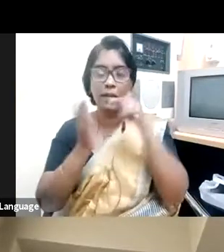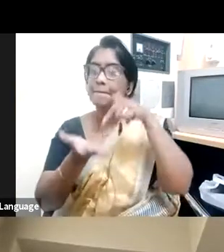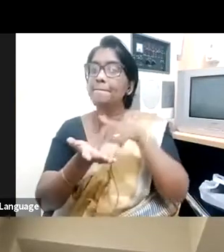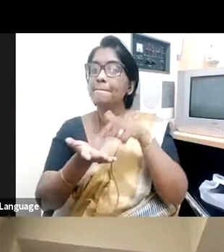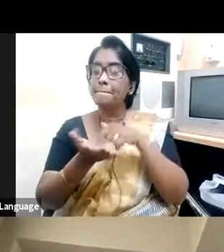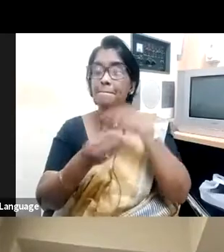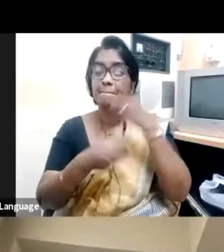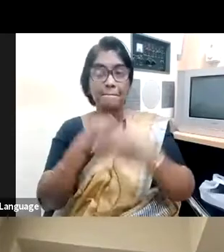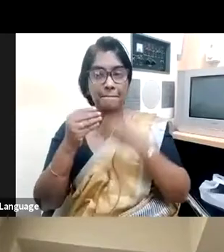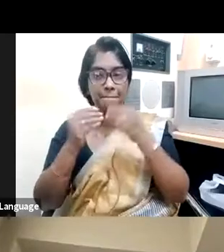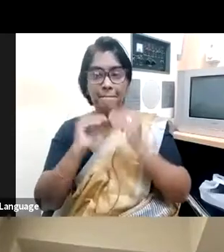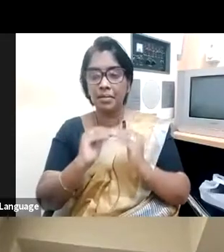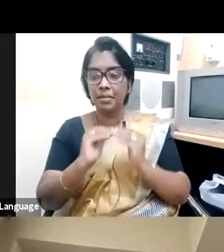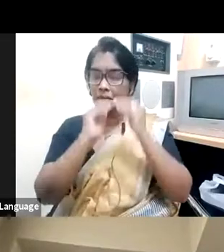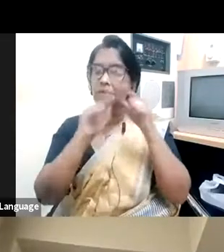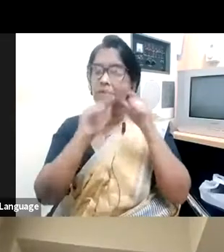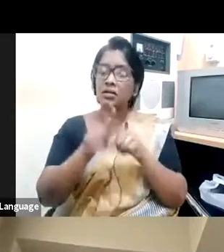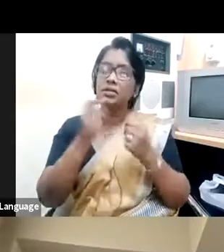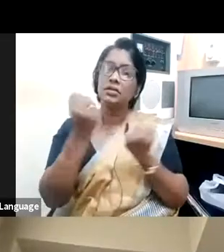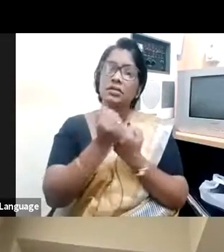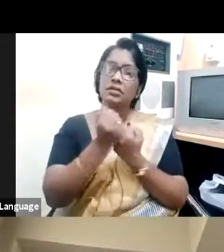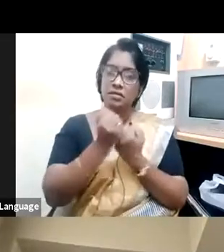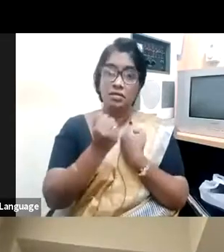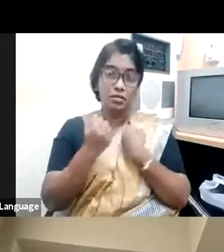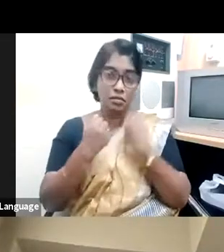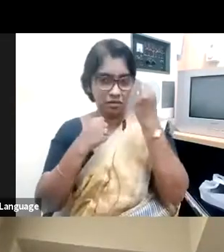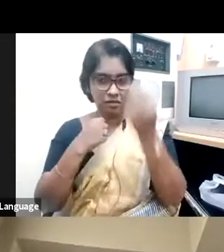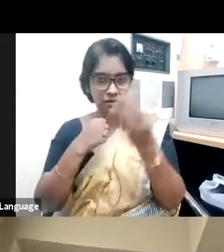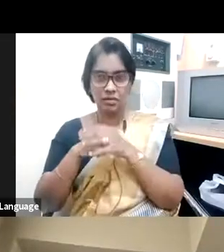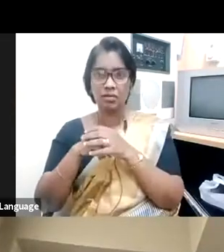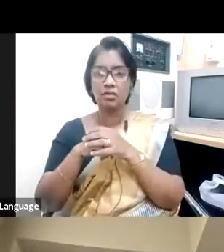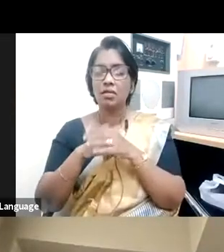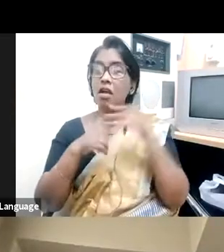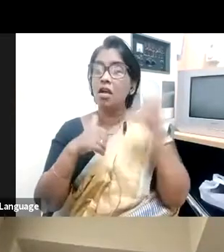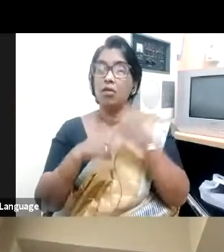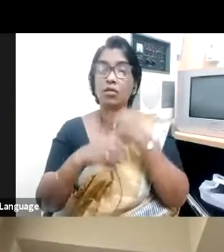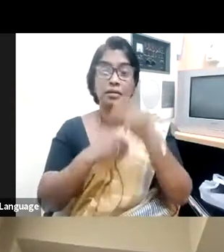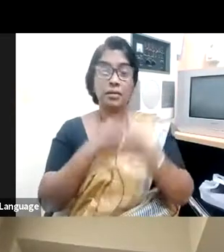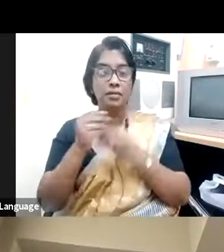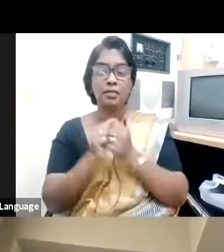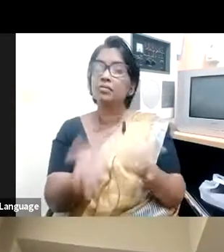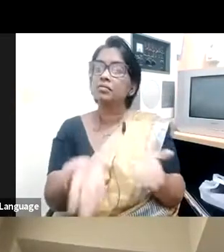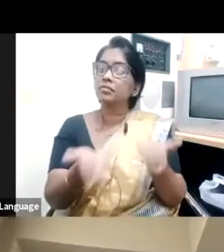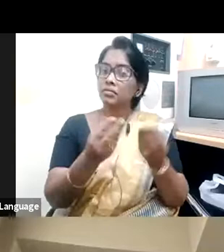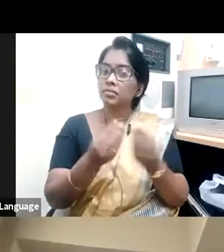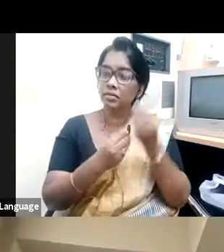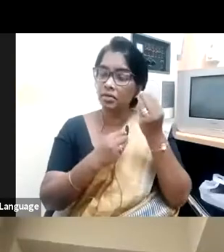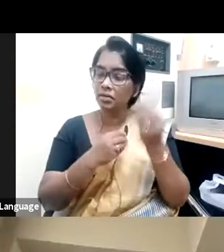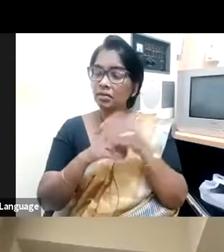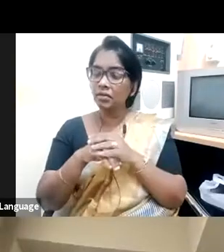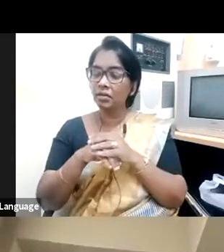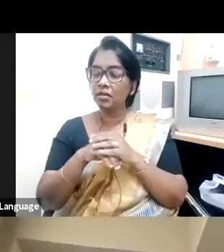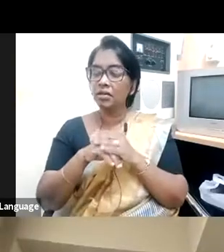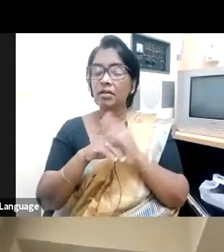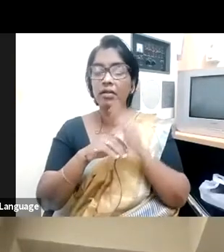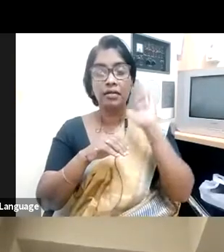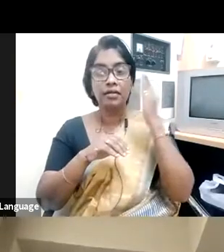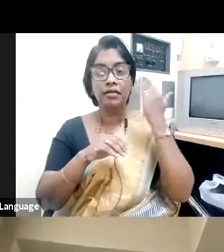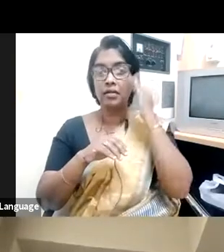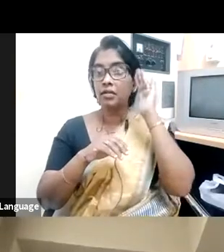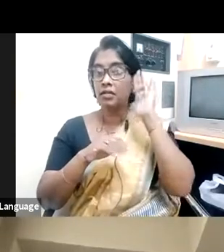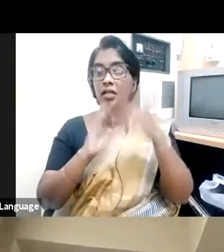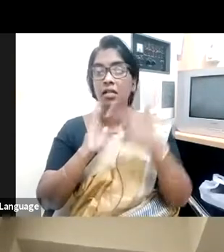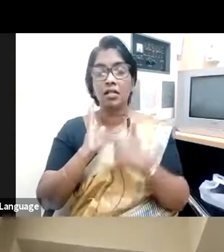businesses, and particularly an initiative we have called the Women Technopreneurs, which is actually about women